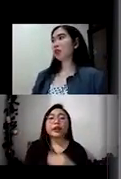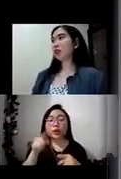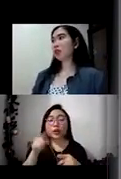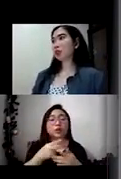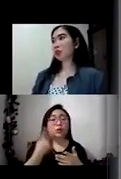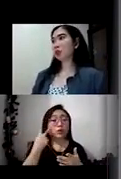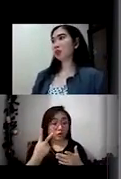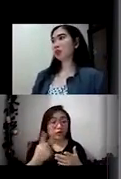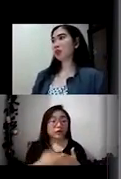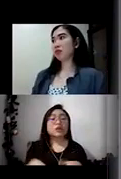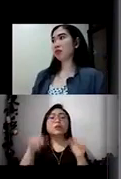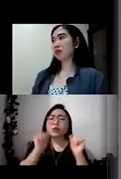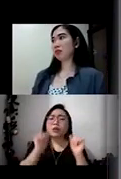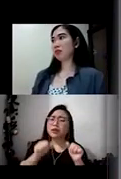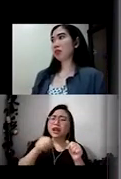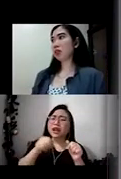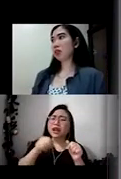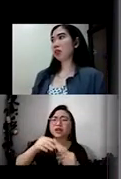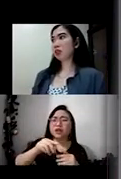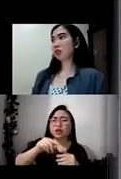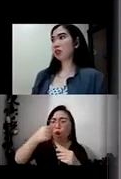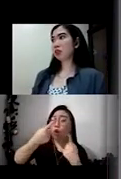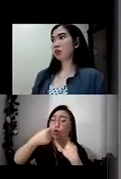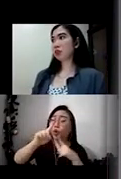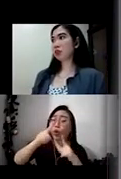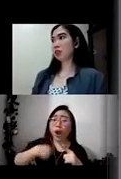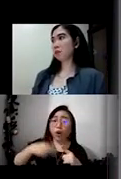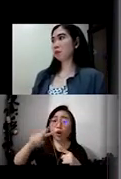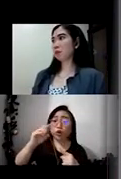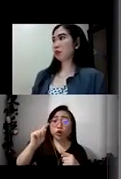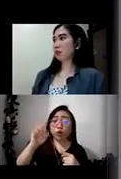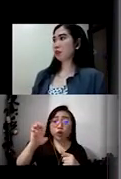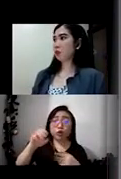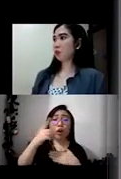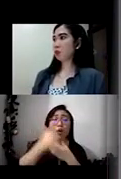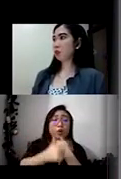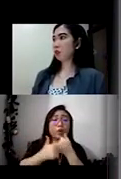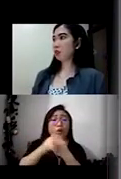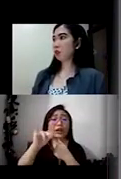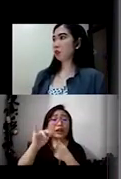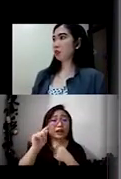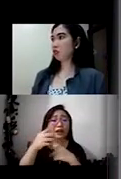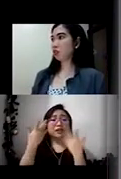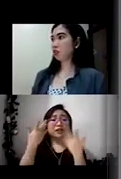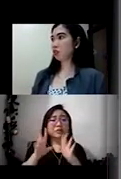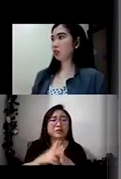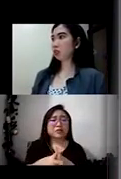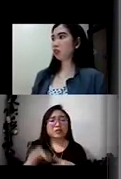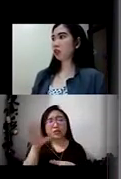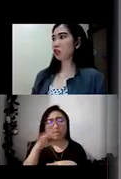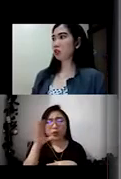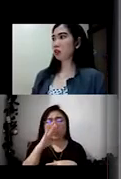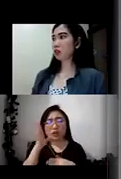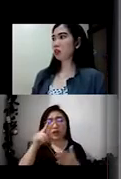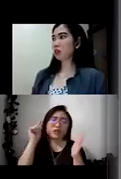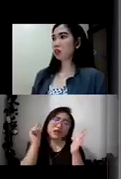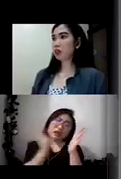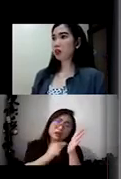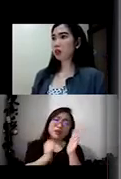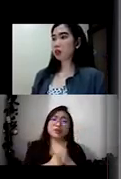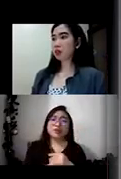lang ako sa note, sa Google Keep, tapos hahanapin ko lang siya, i-click ko lang